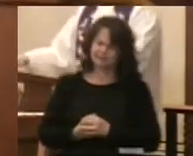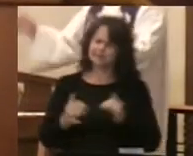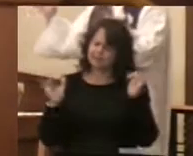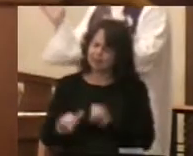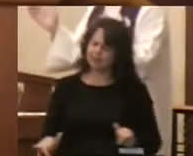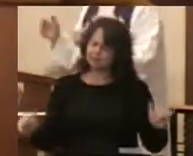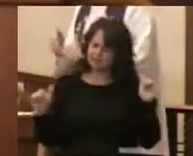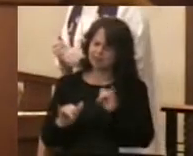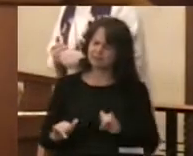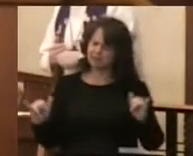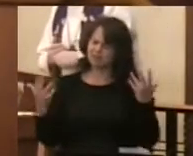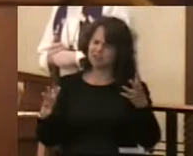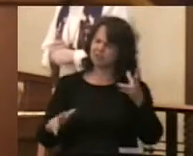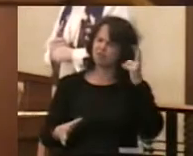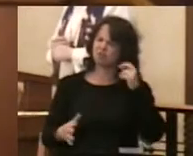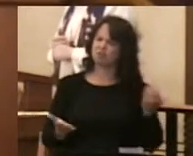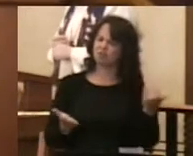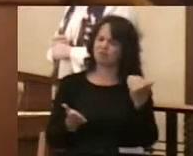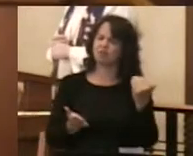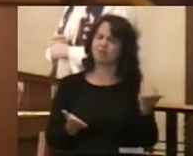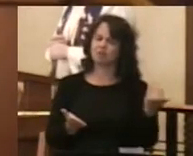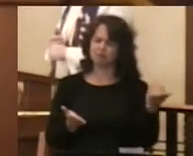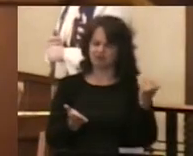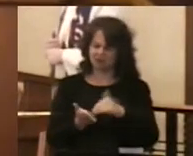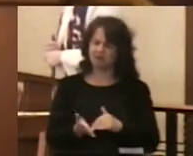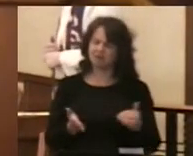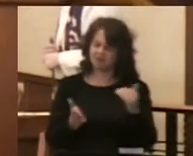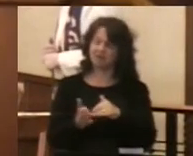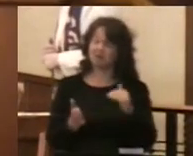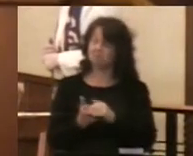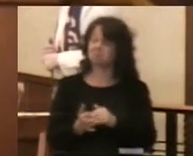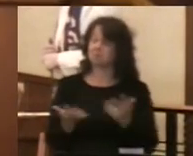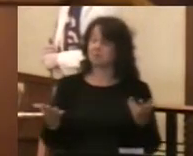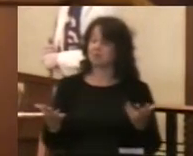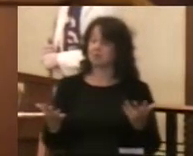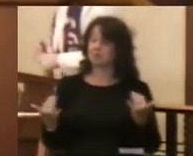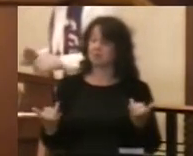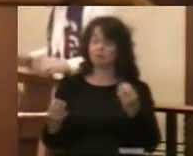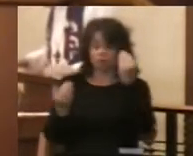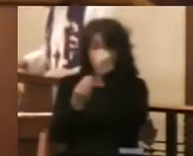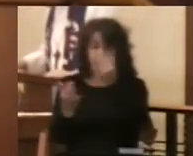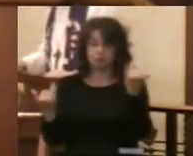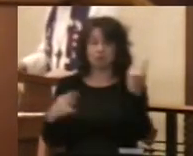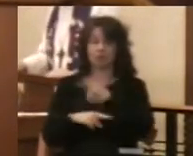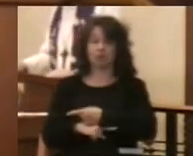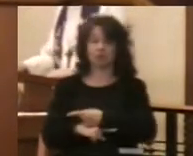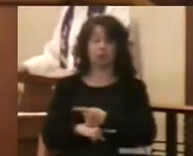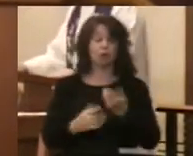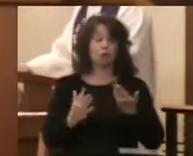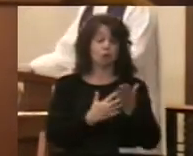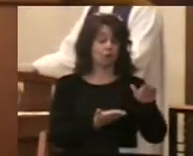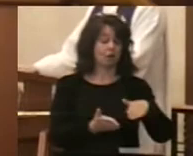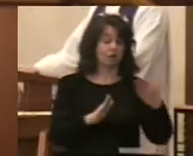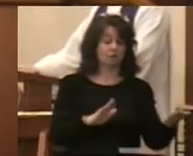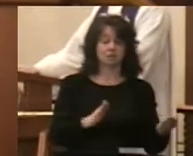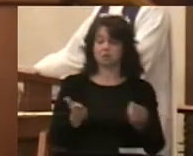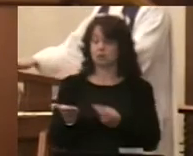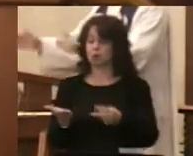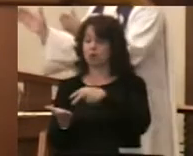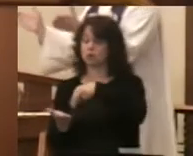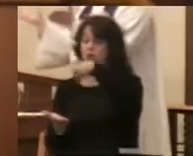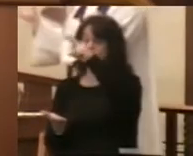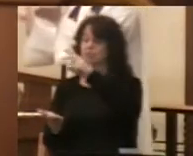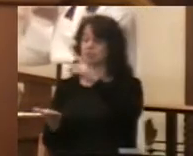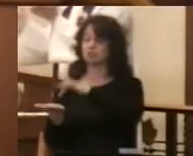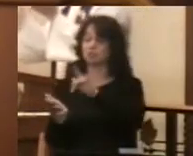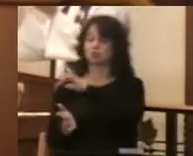been. I've heard that before. But let me tell you today that through the death and the resurrection of Jesus Christ,